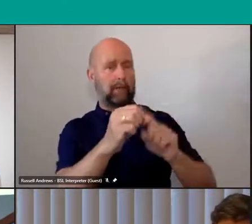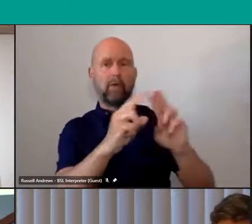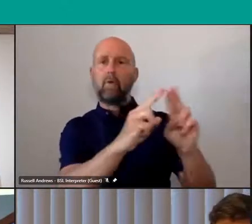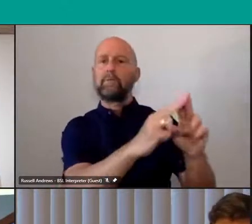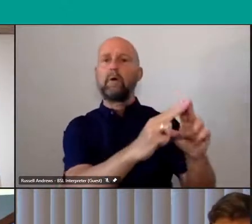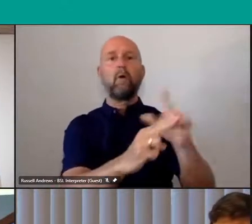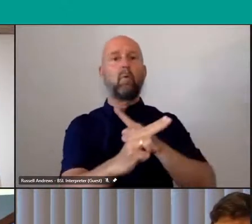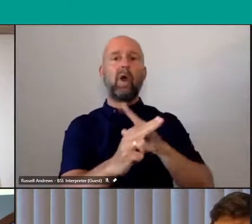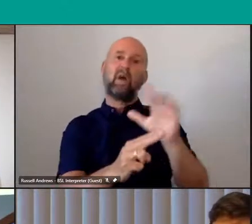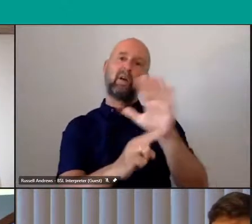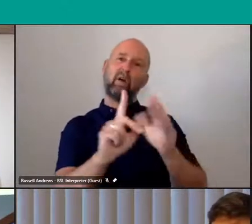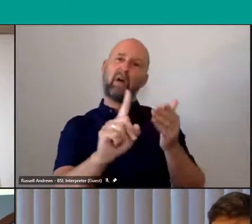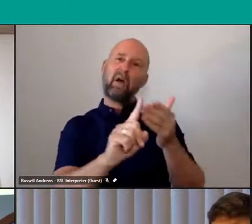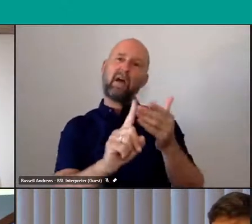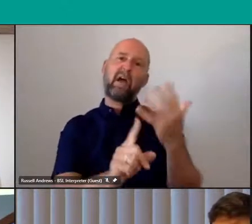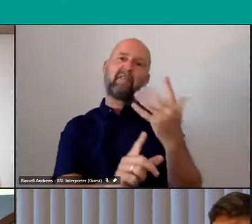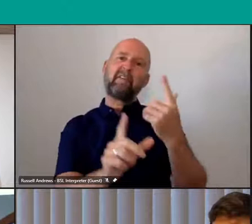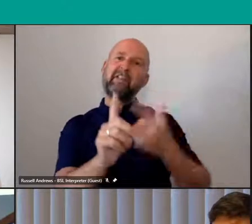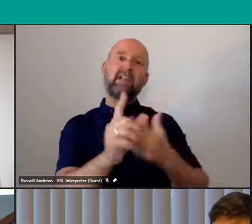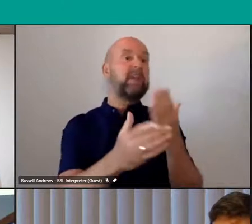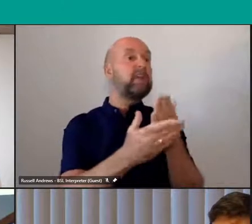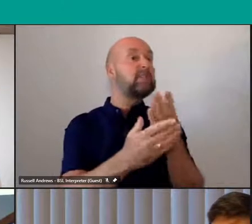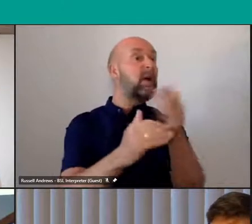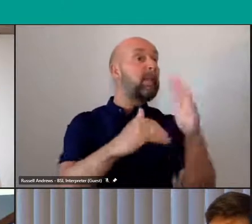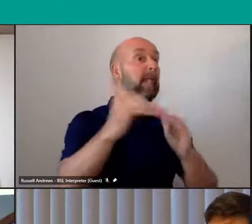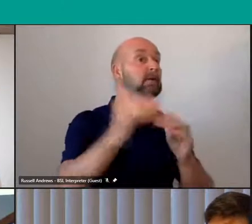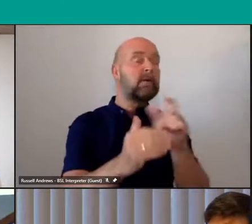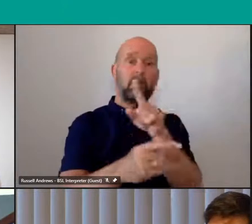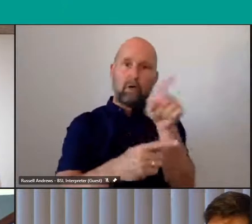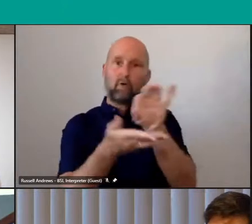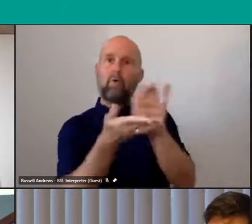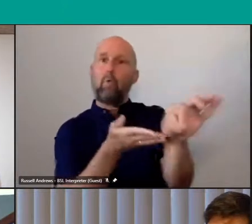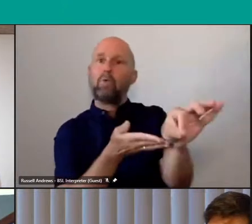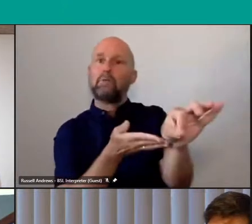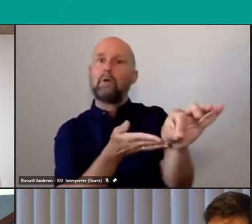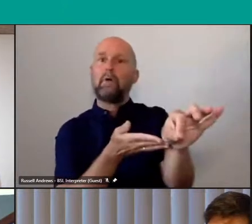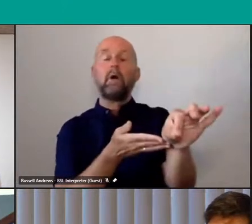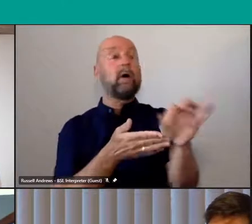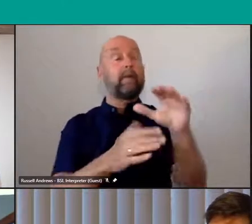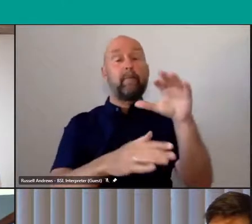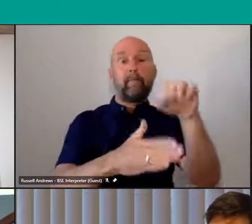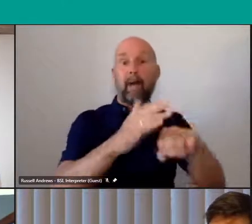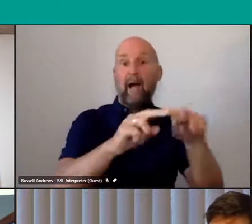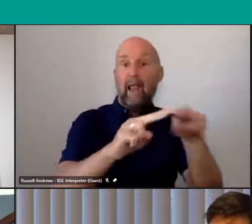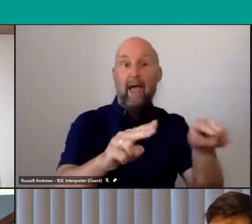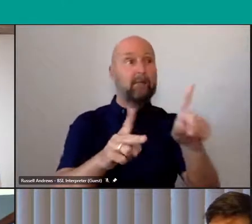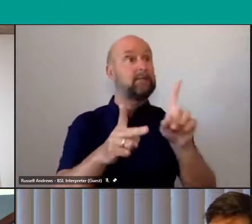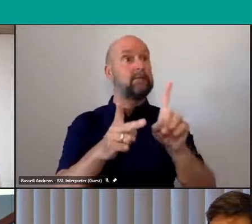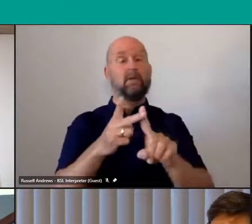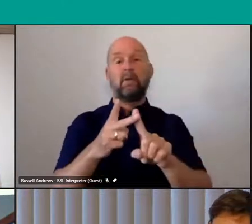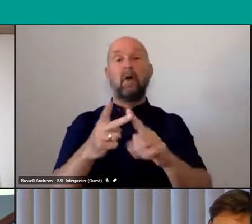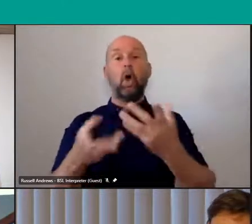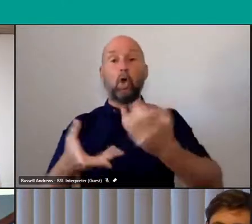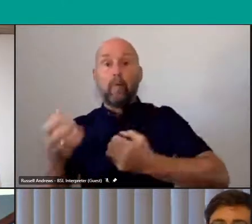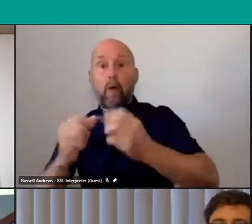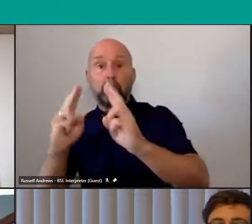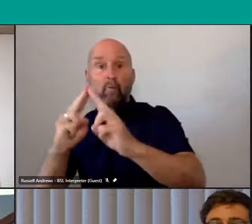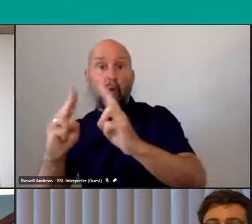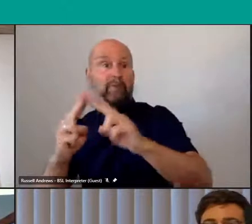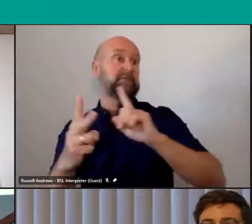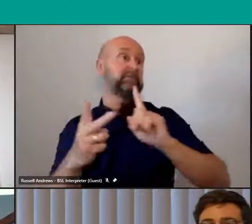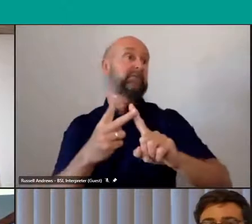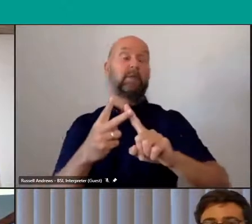built in 15 years being affordable, backed by a plan to acquire land, rental properties, commercial properties to